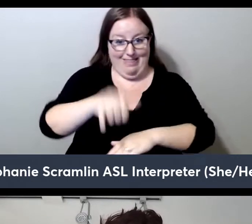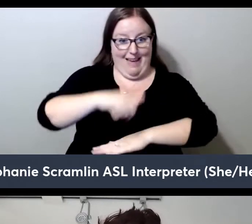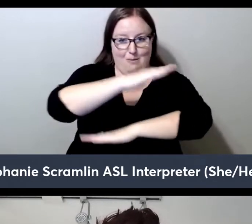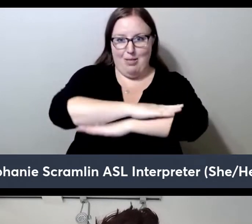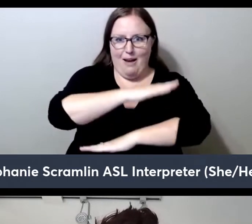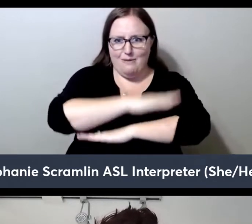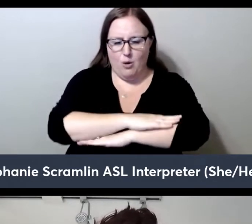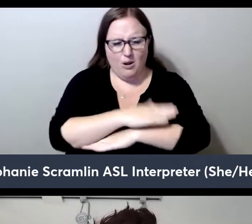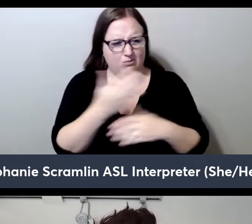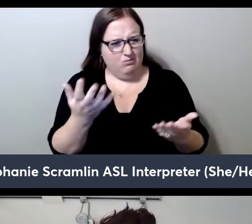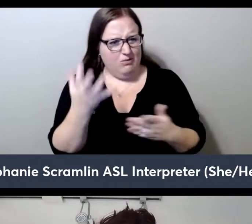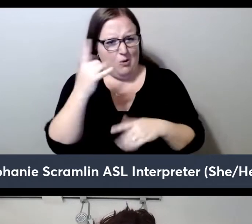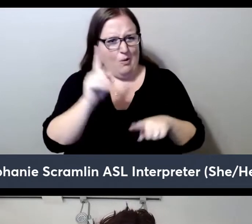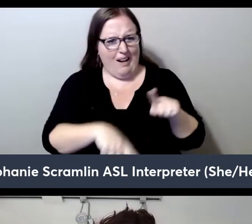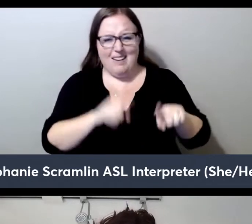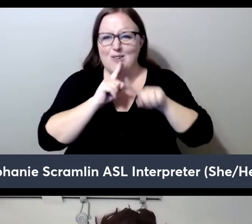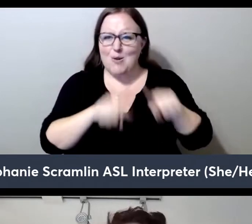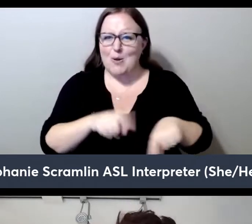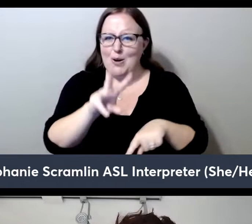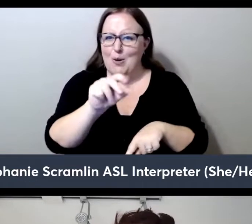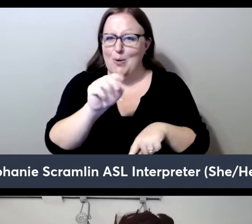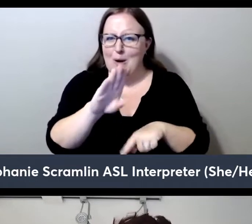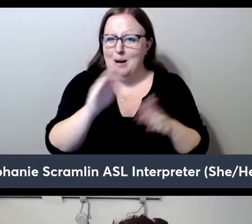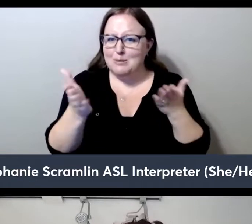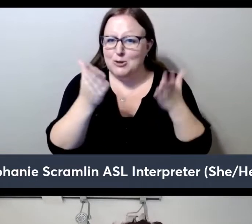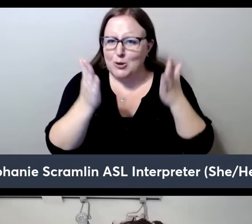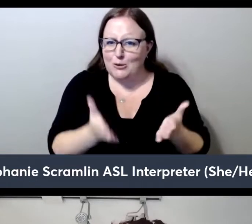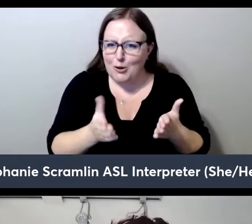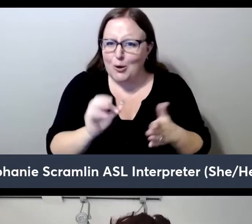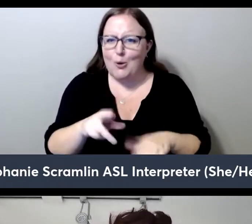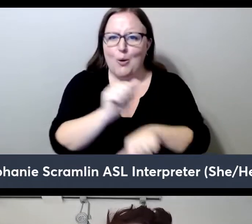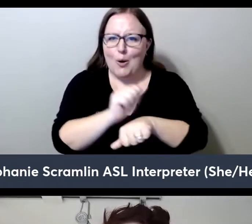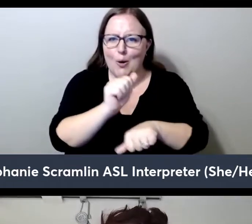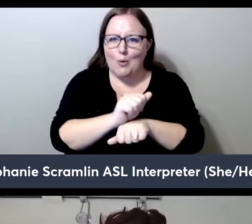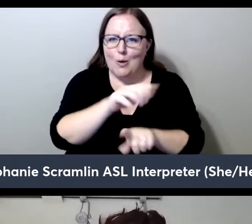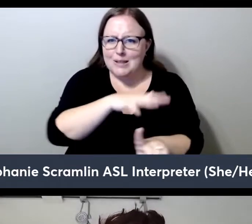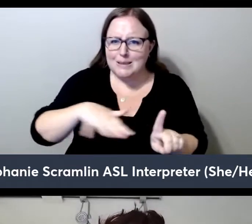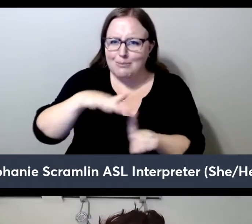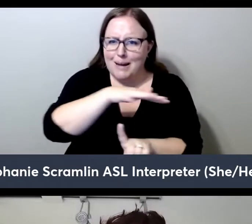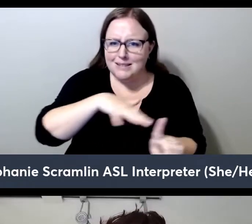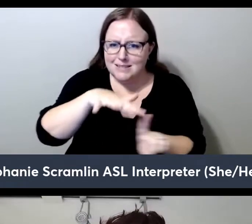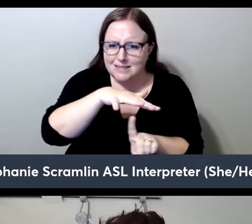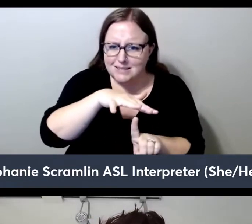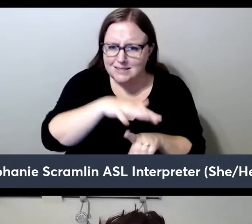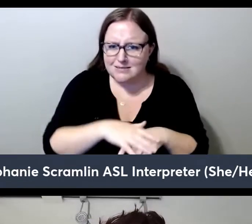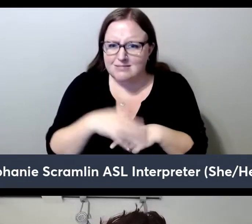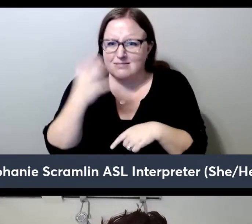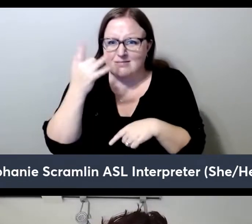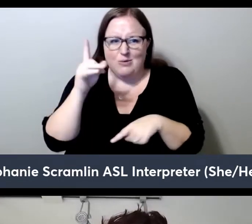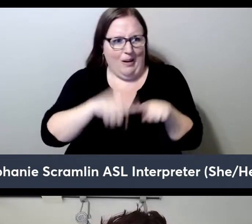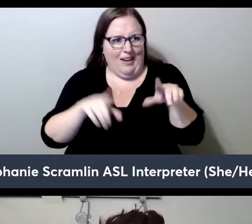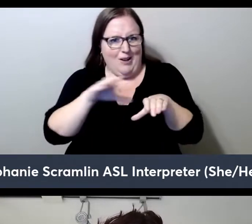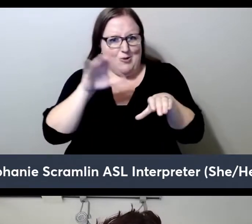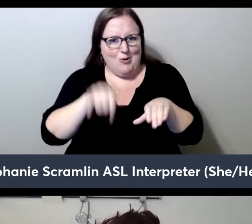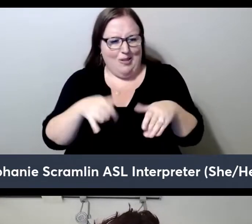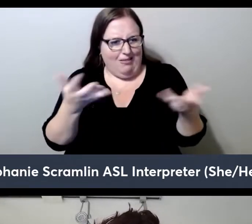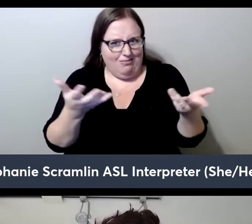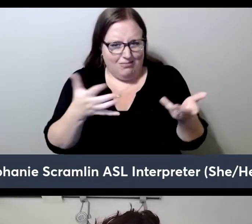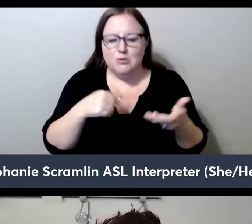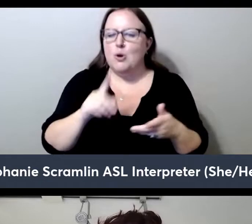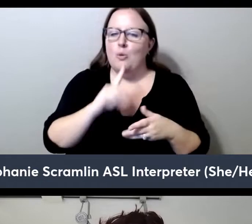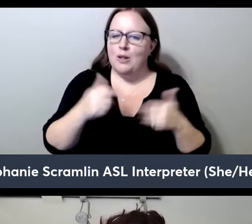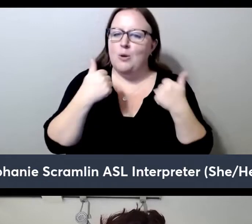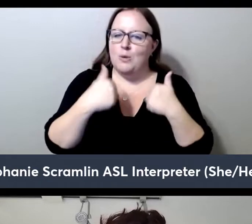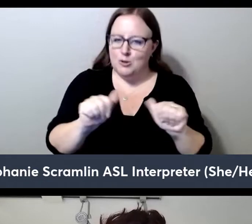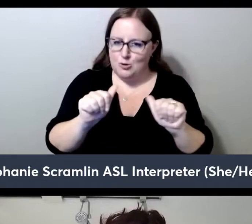Why can't they order a web server or a workspace, right? Why can't they do that? So that's what we try to do. We just